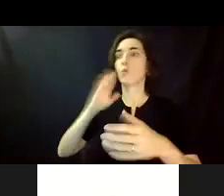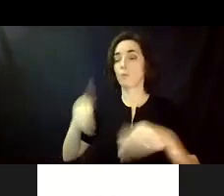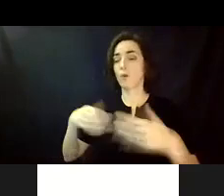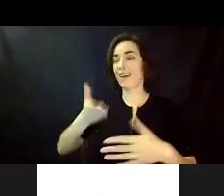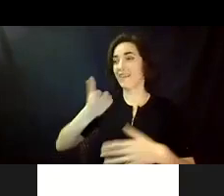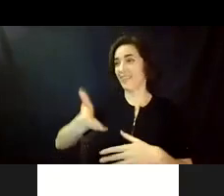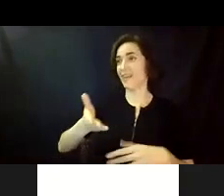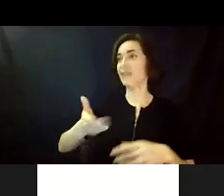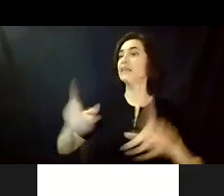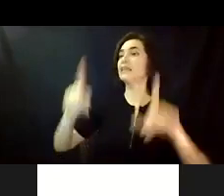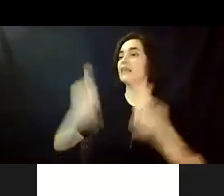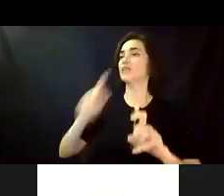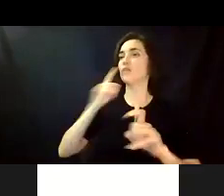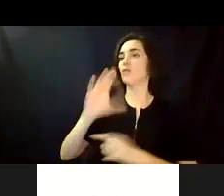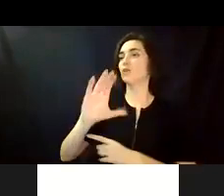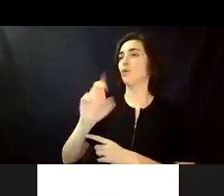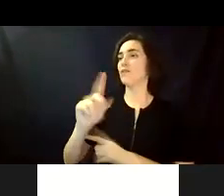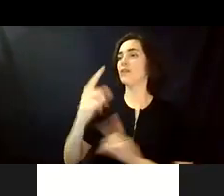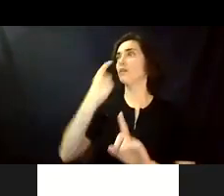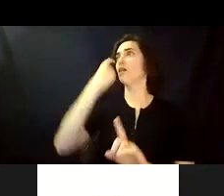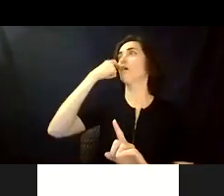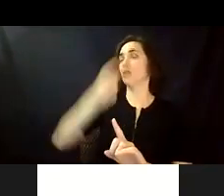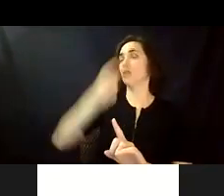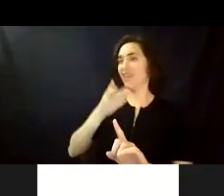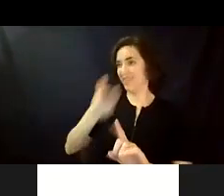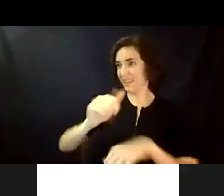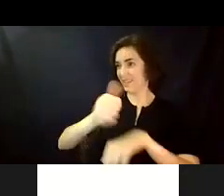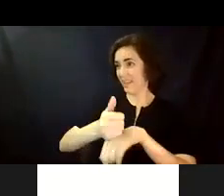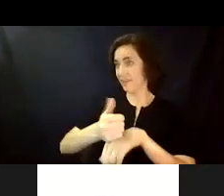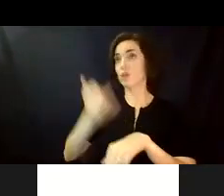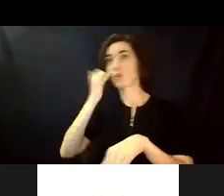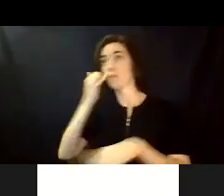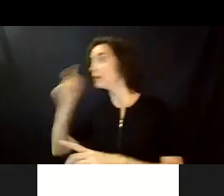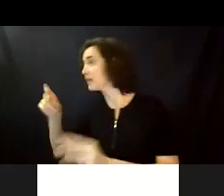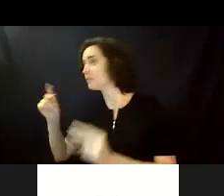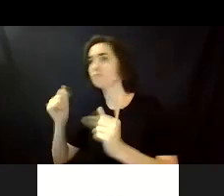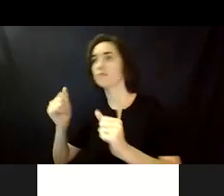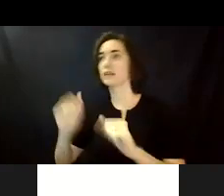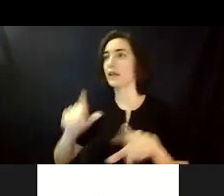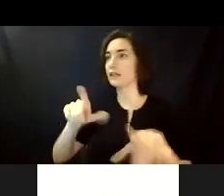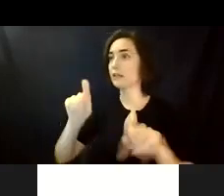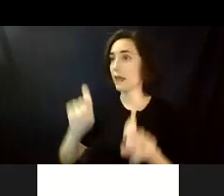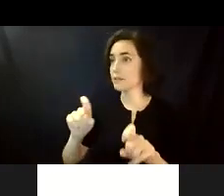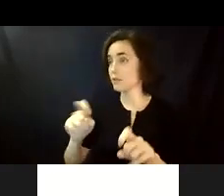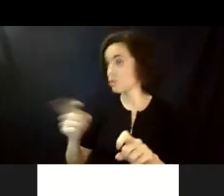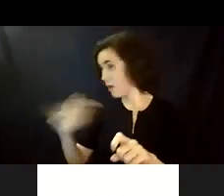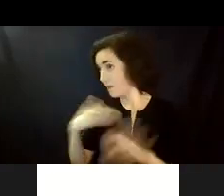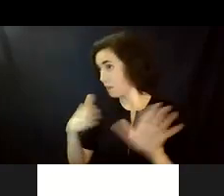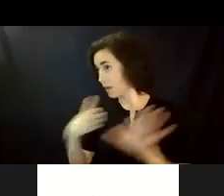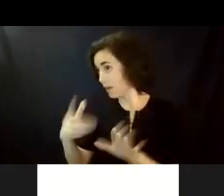case it needed? Is there a plan in place to accommodate this?